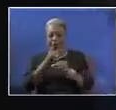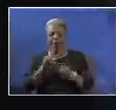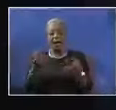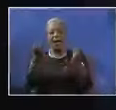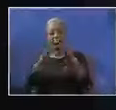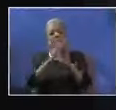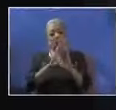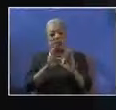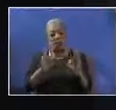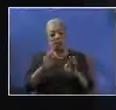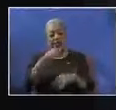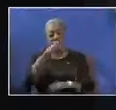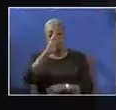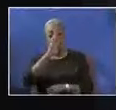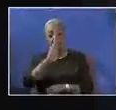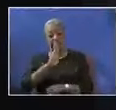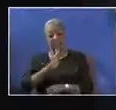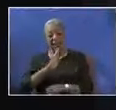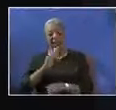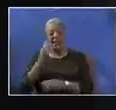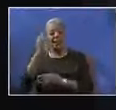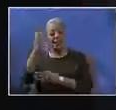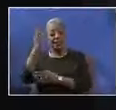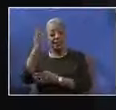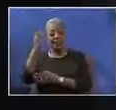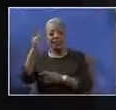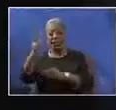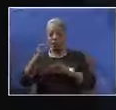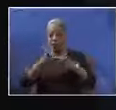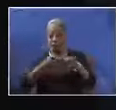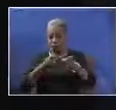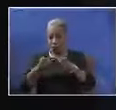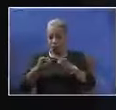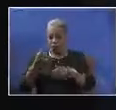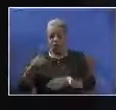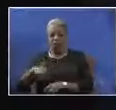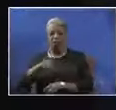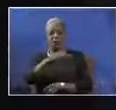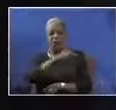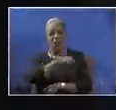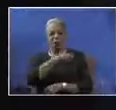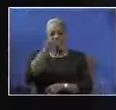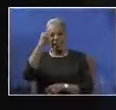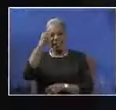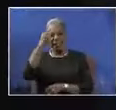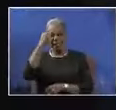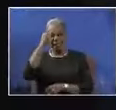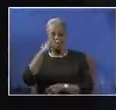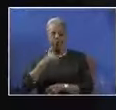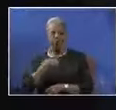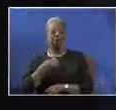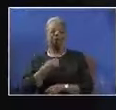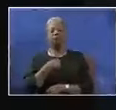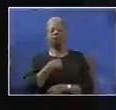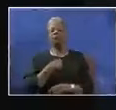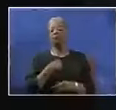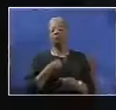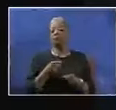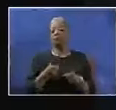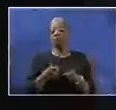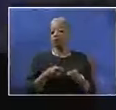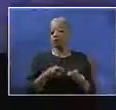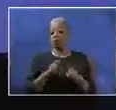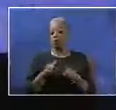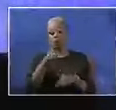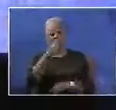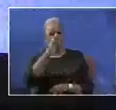control. Ultimately, we may think we're in control because we have freedom, but ultimately God's will prevails. I live